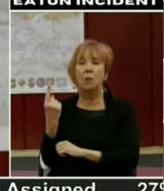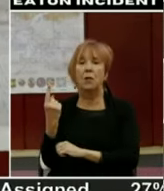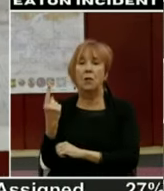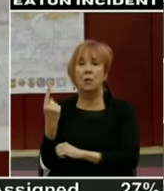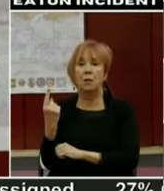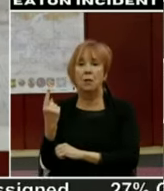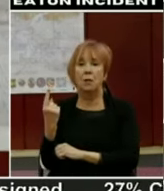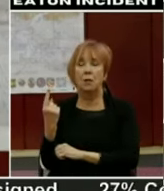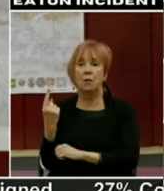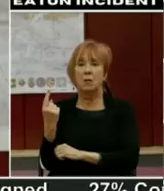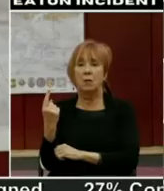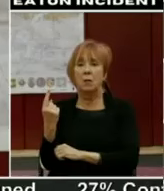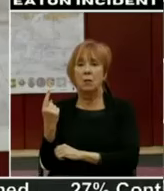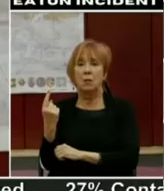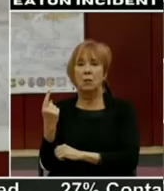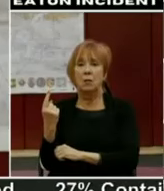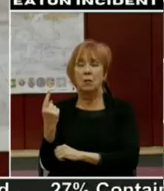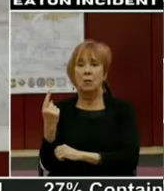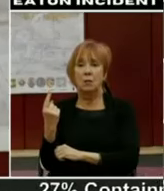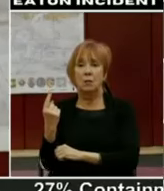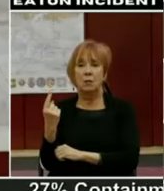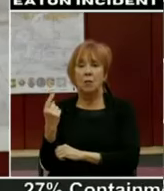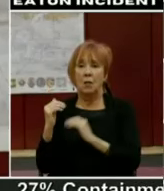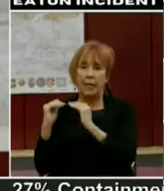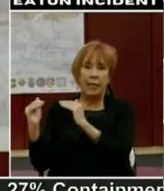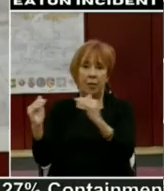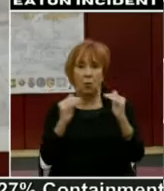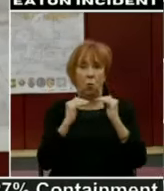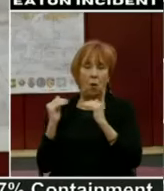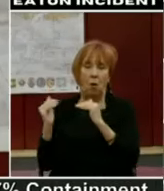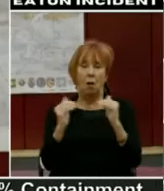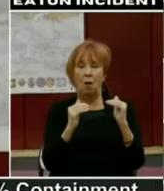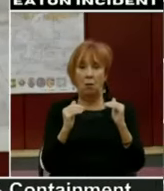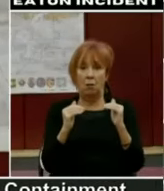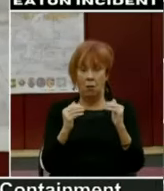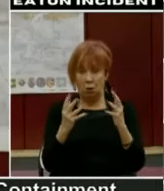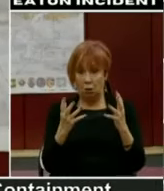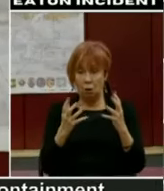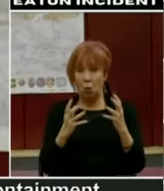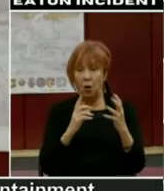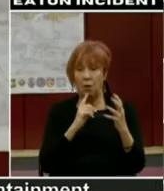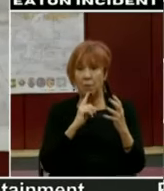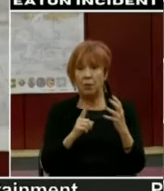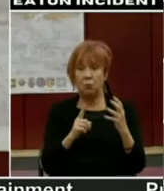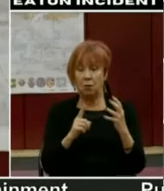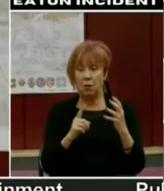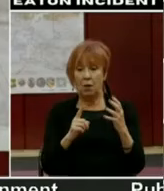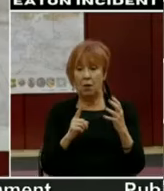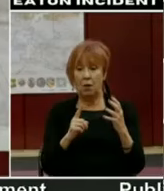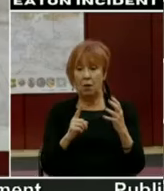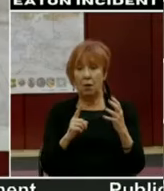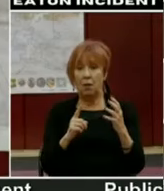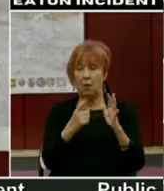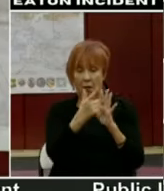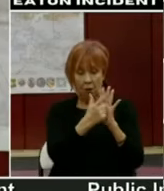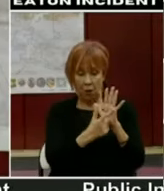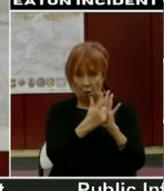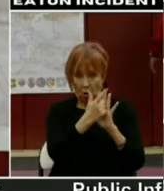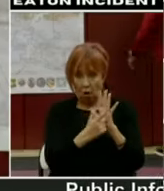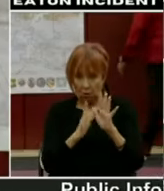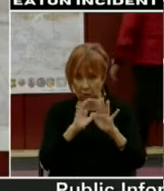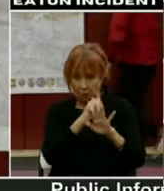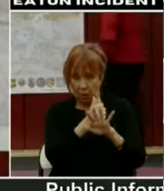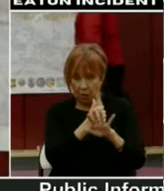No one group is put above the other. So I just want to make sure everyone knows that the laws in place